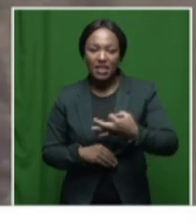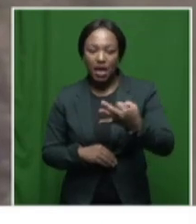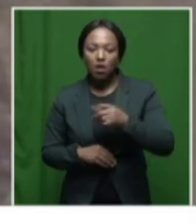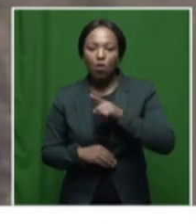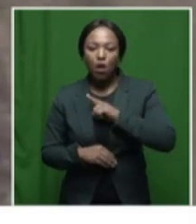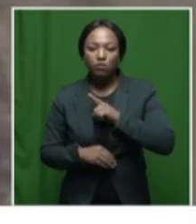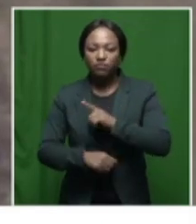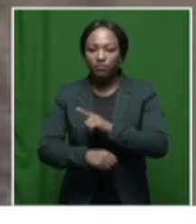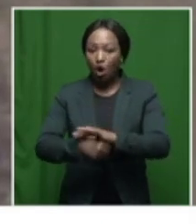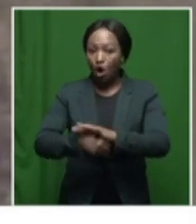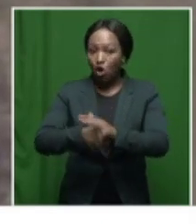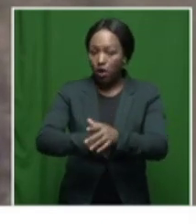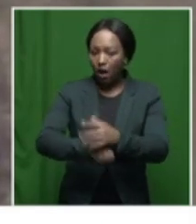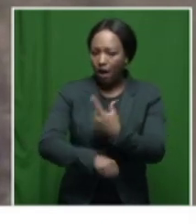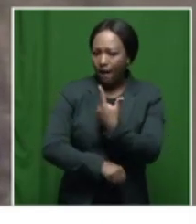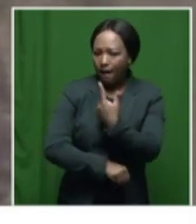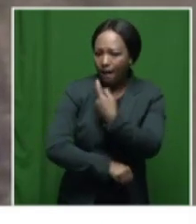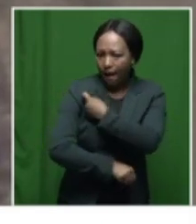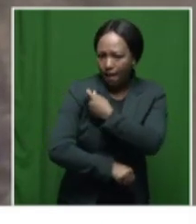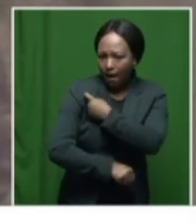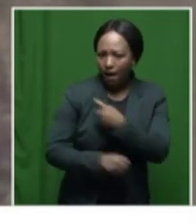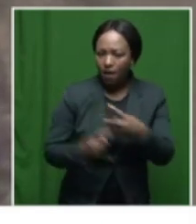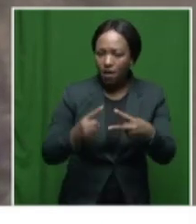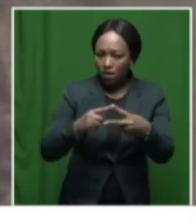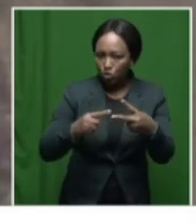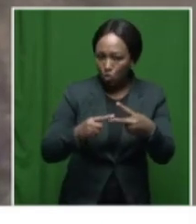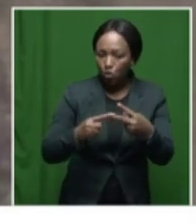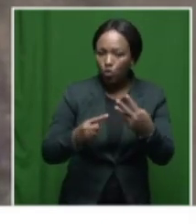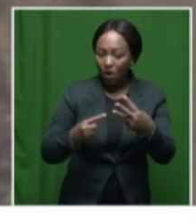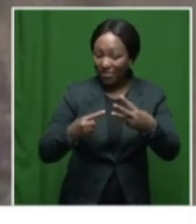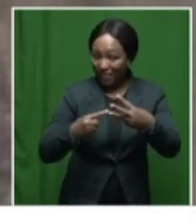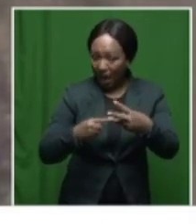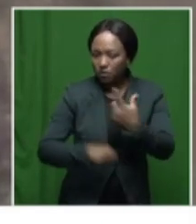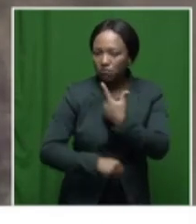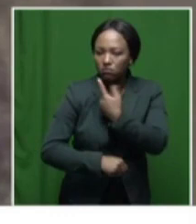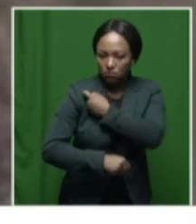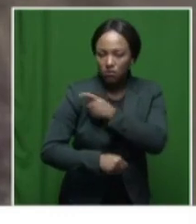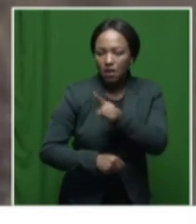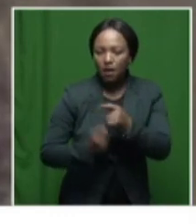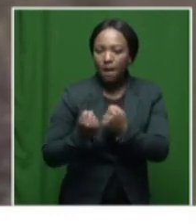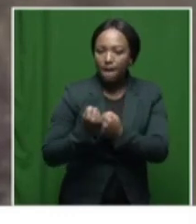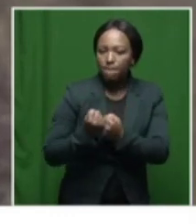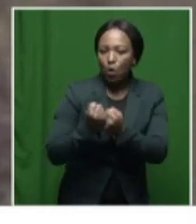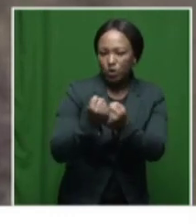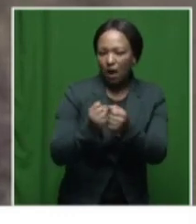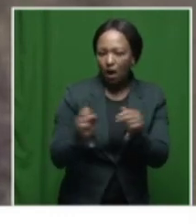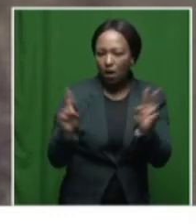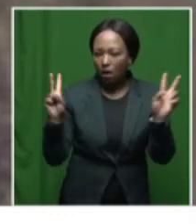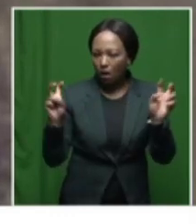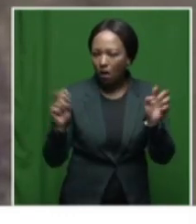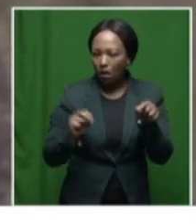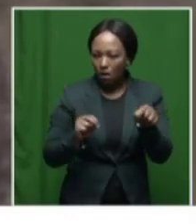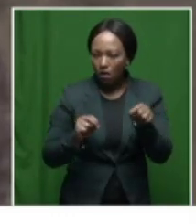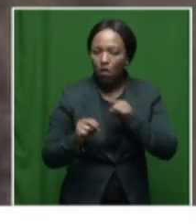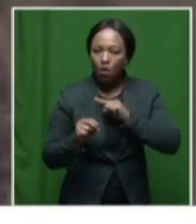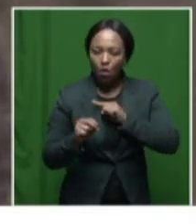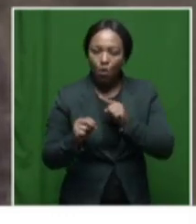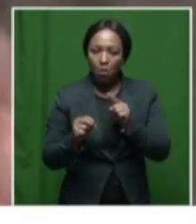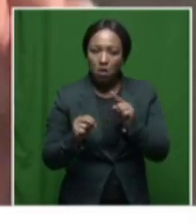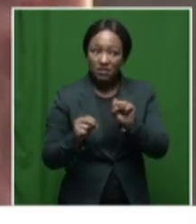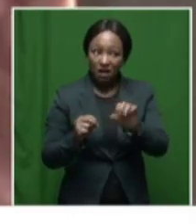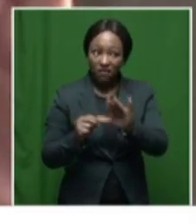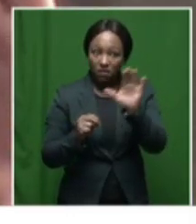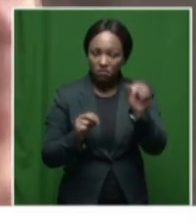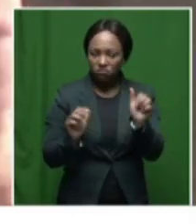of vaccines. And I really plea, 80% of South Africans have natural immunity. It's brilliant. But somewhere